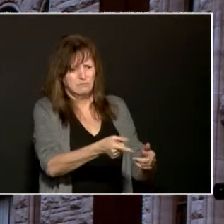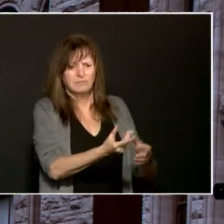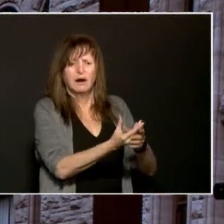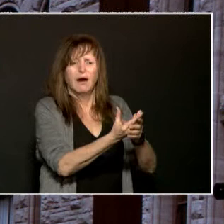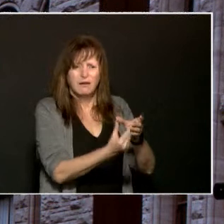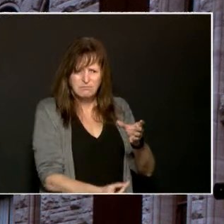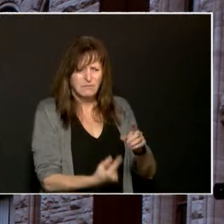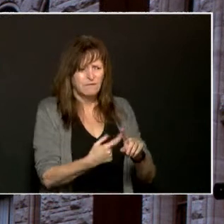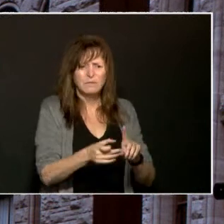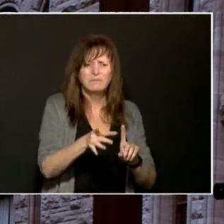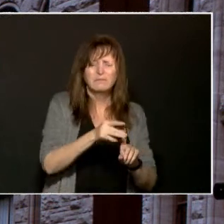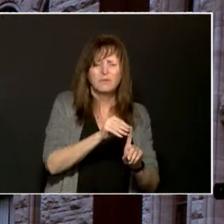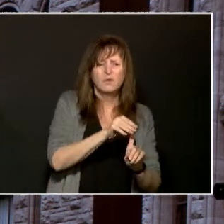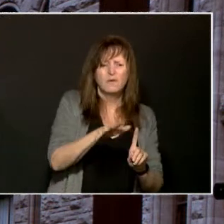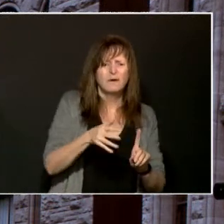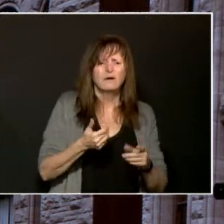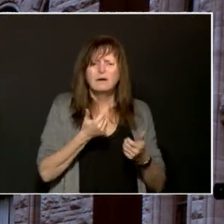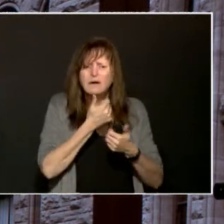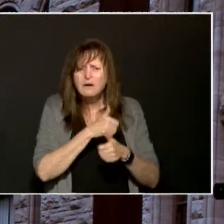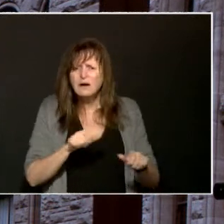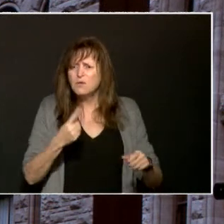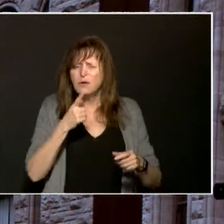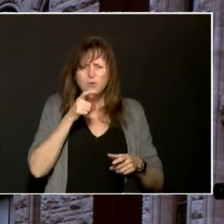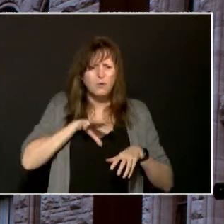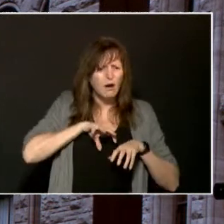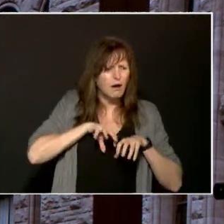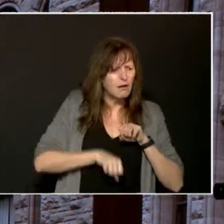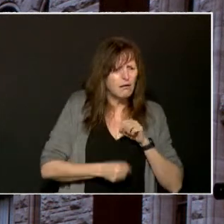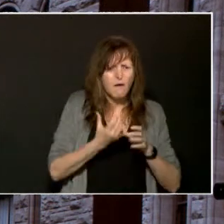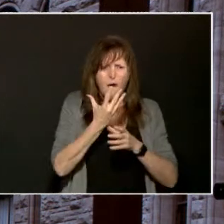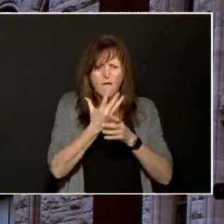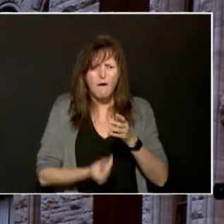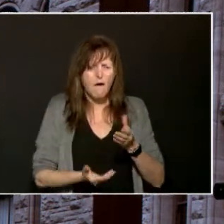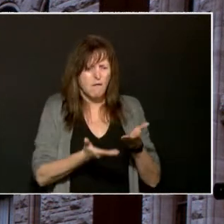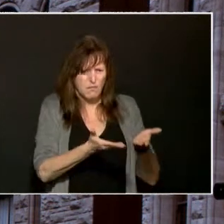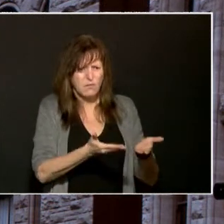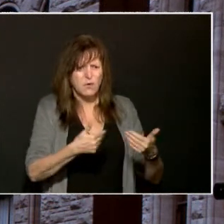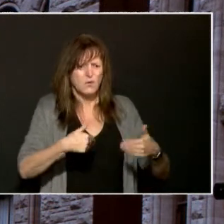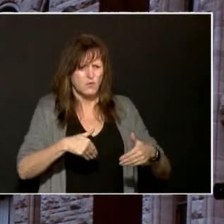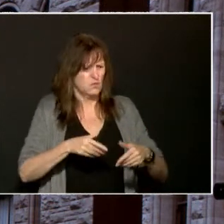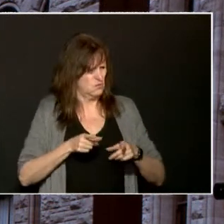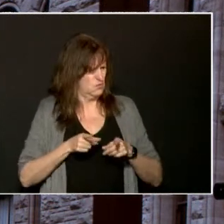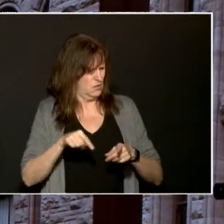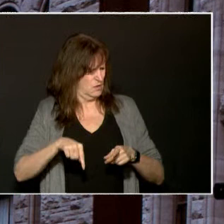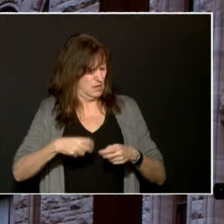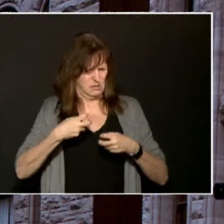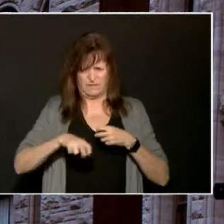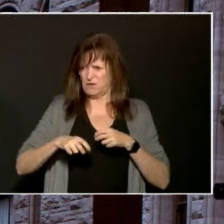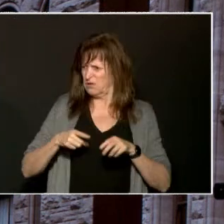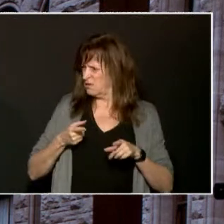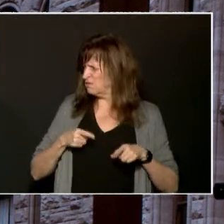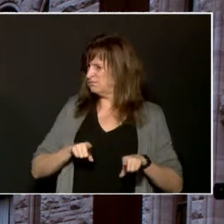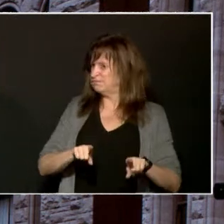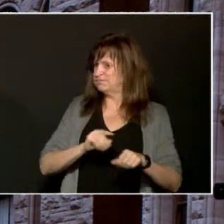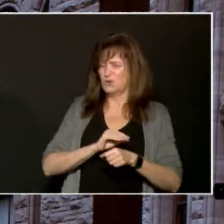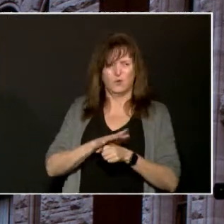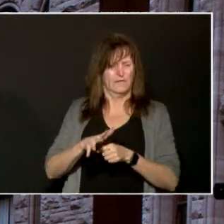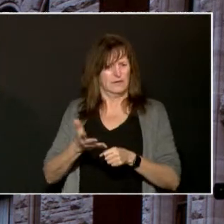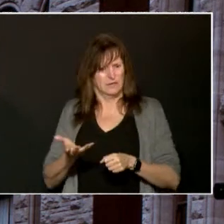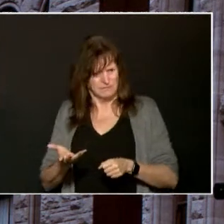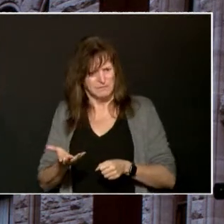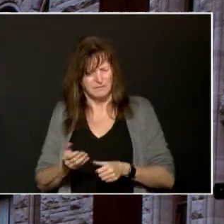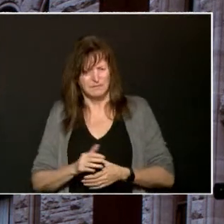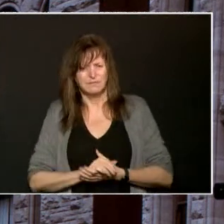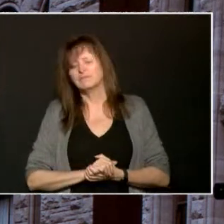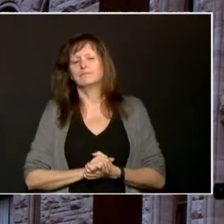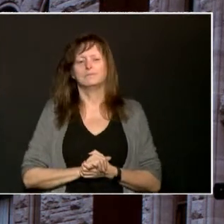COVID-19, and to all those mourning the death of a loved one in these difficult times. In terms of testing,